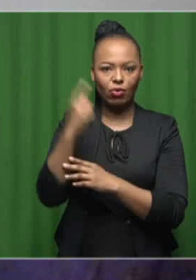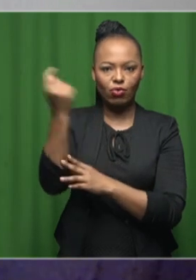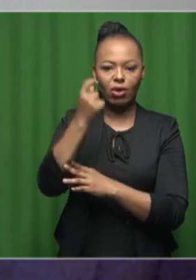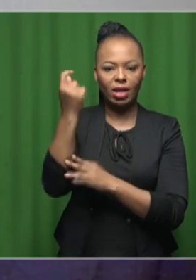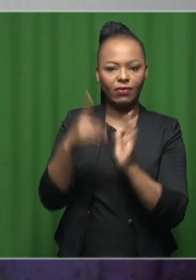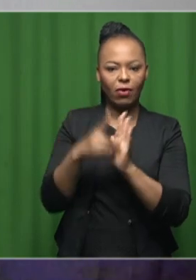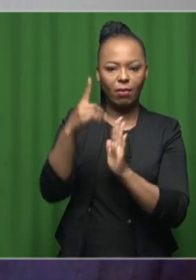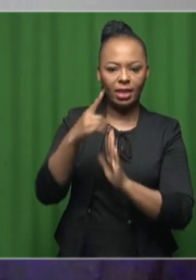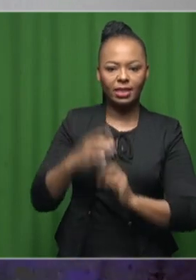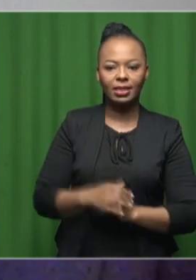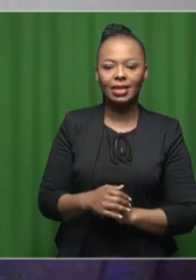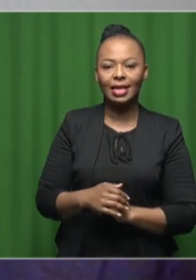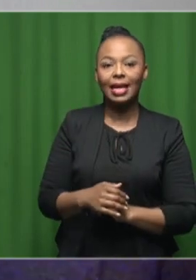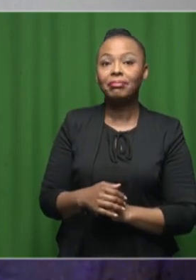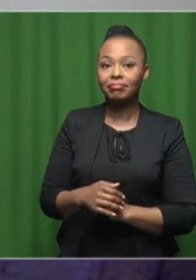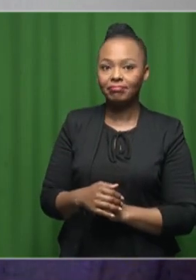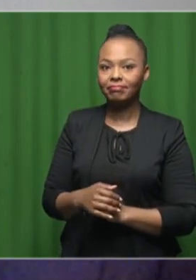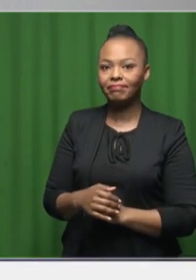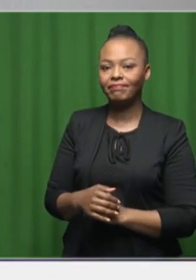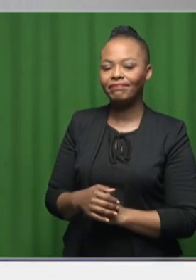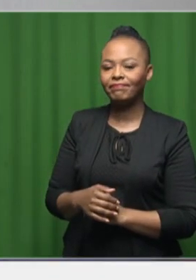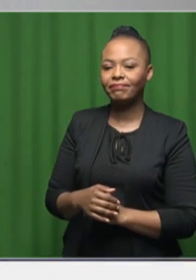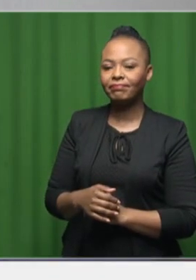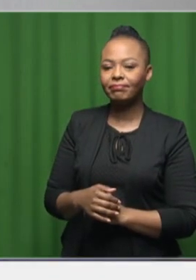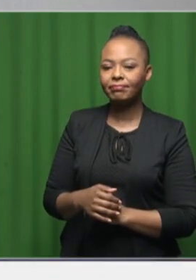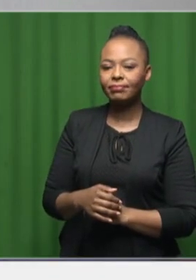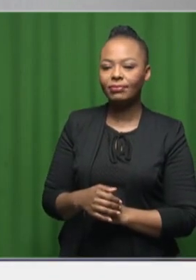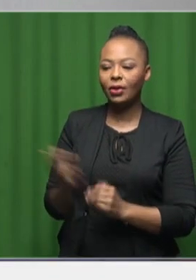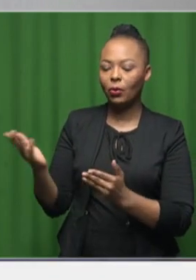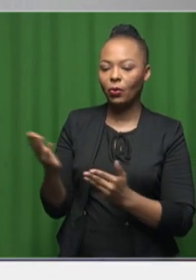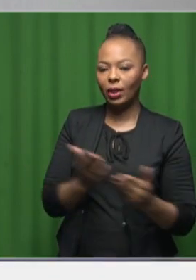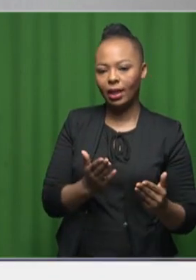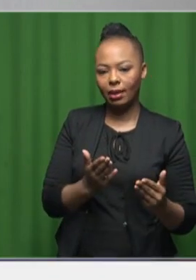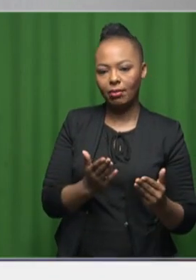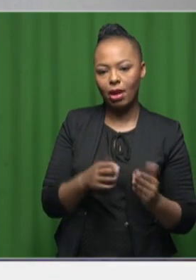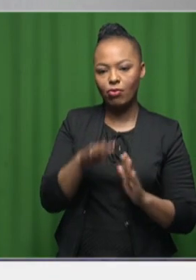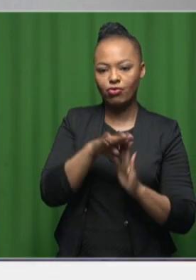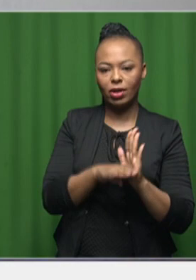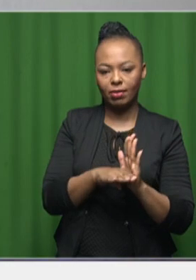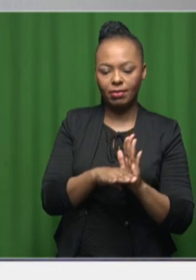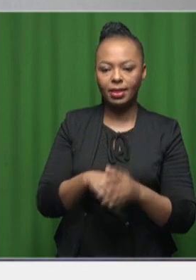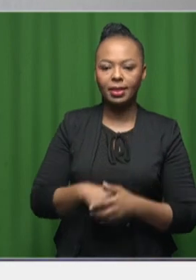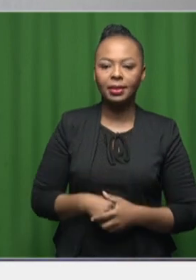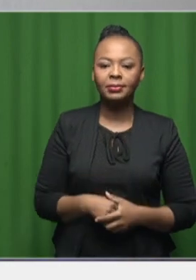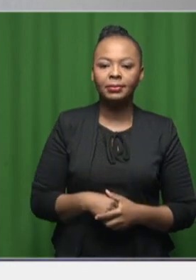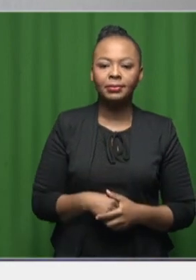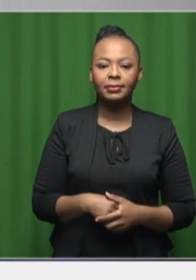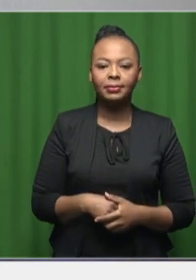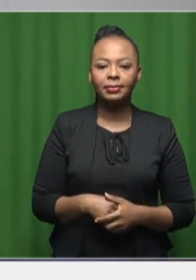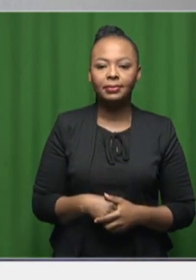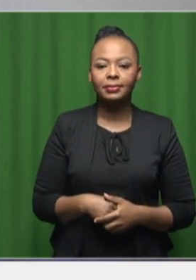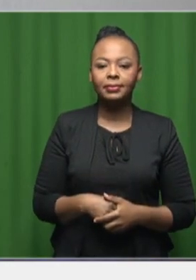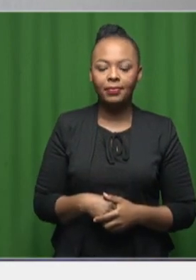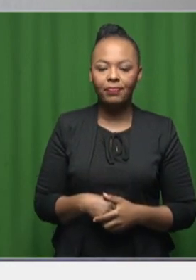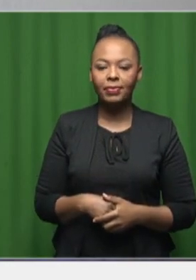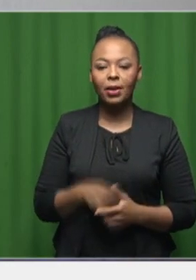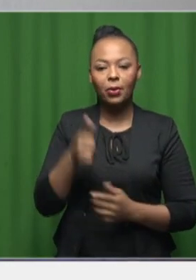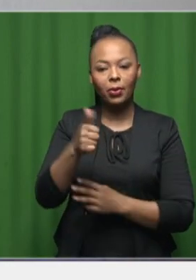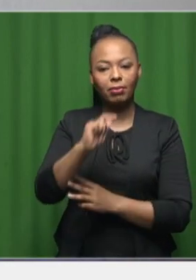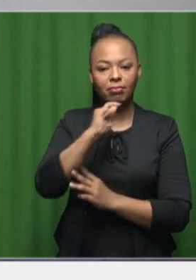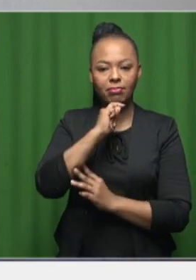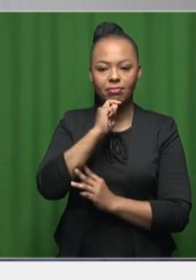Development. Gigi, thanks for joining us. Welcome to the program. Thank you very much, Wakamanas, and good morning